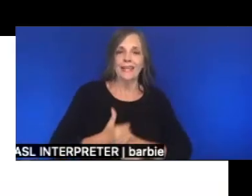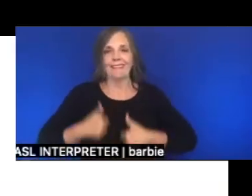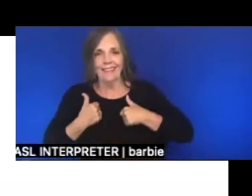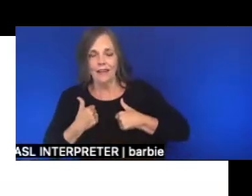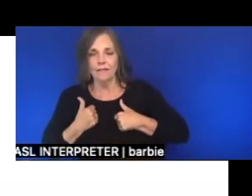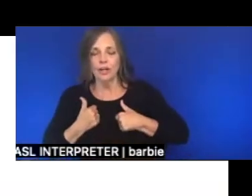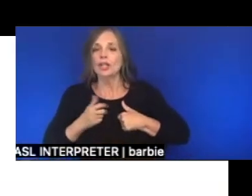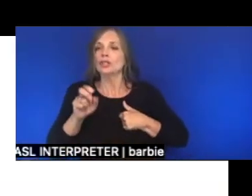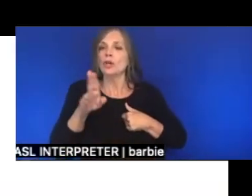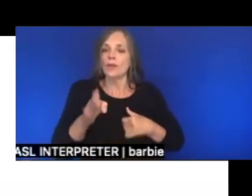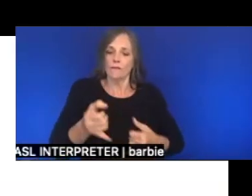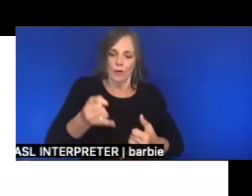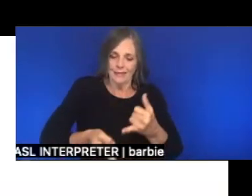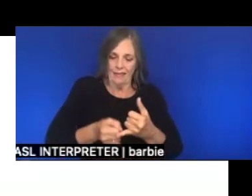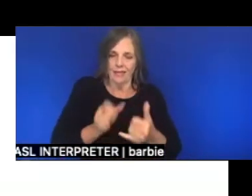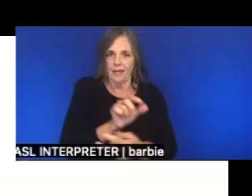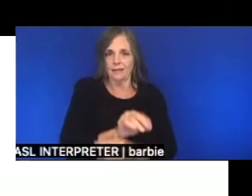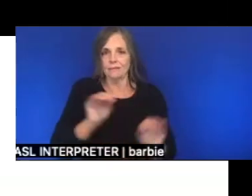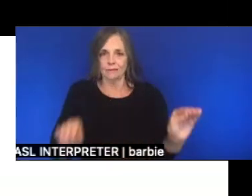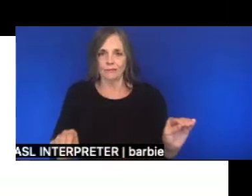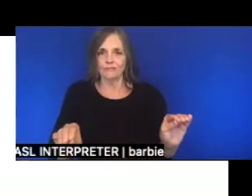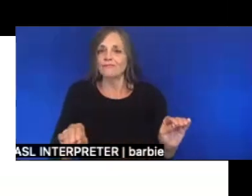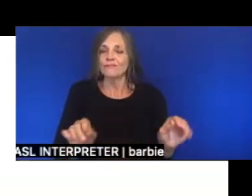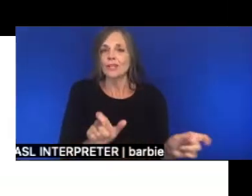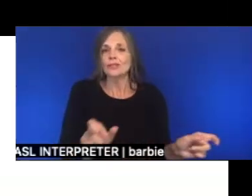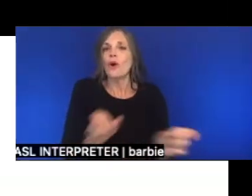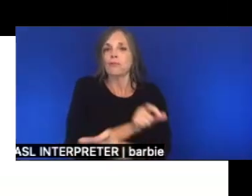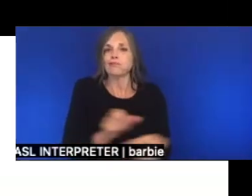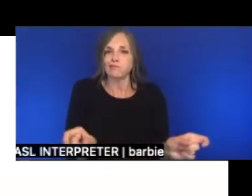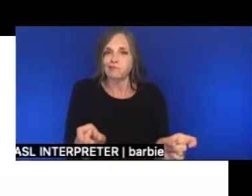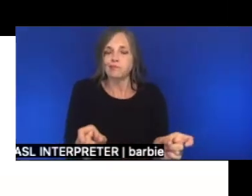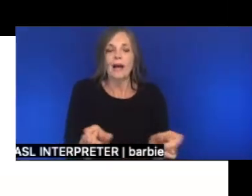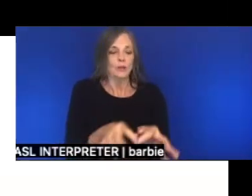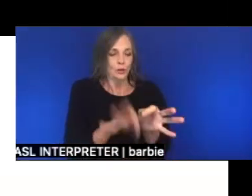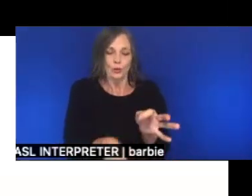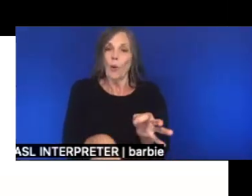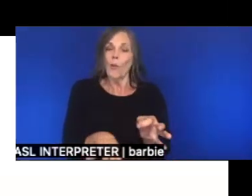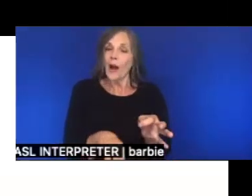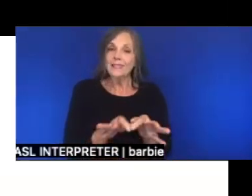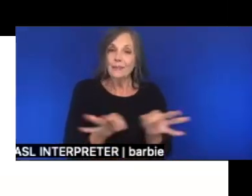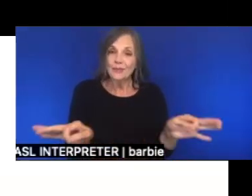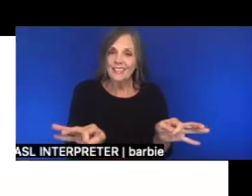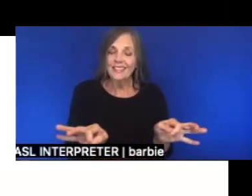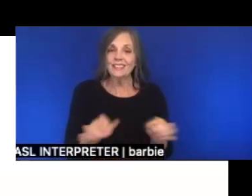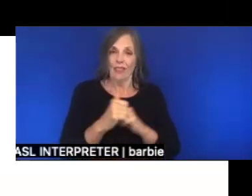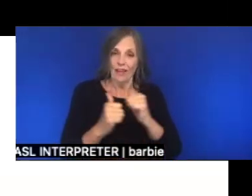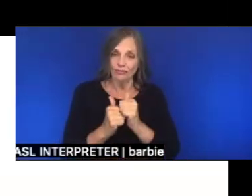you to understand how complex just a simple sentence can get, and how different it is the structure